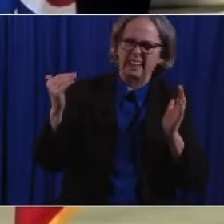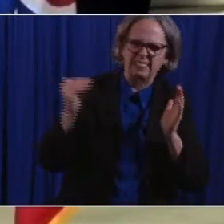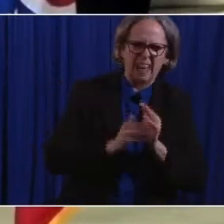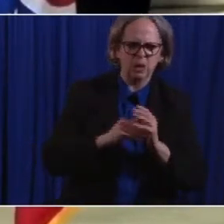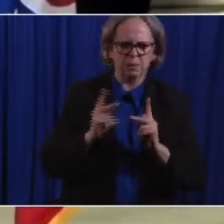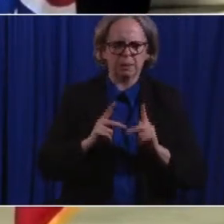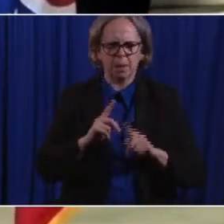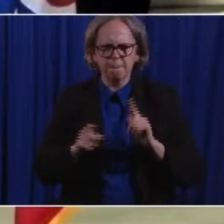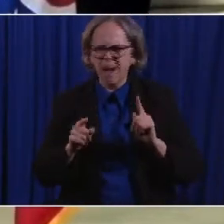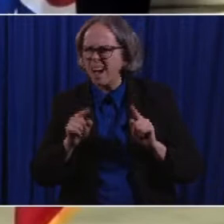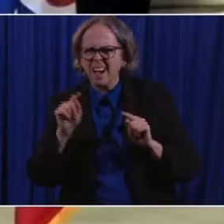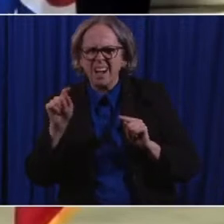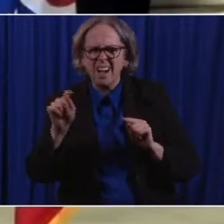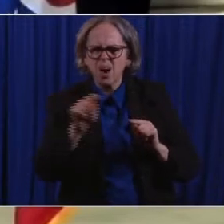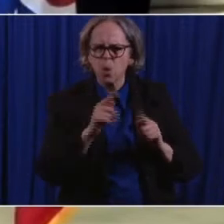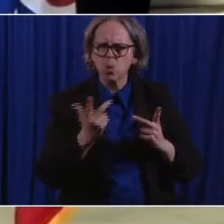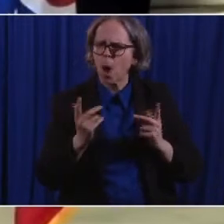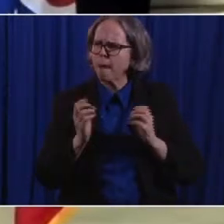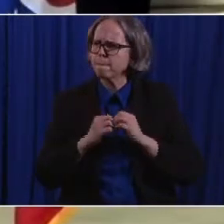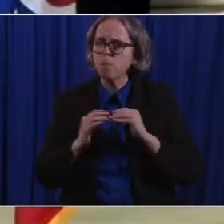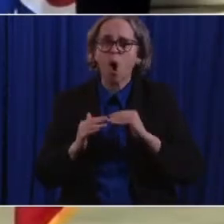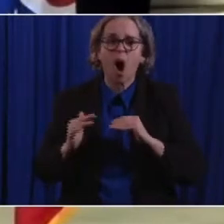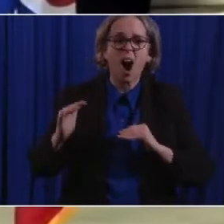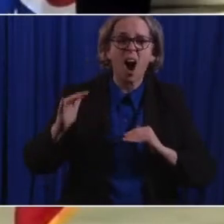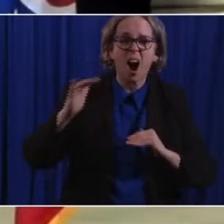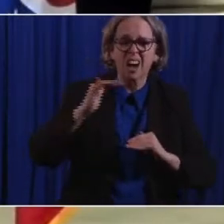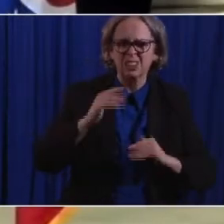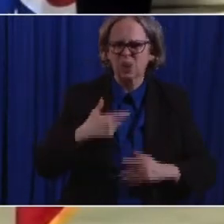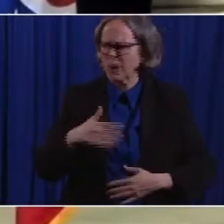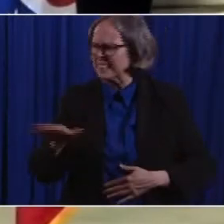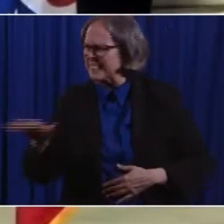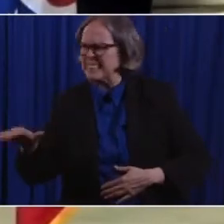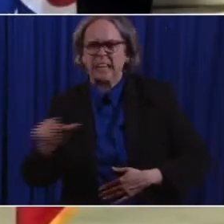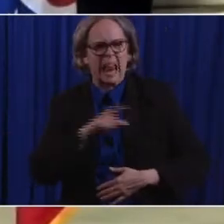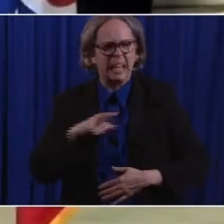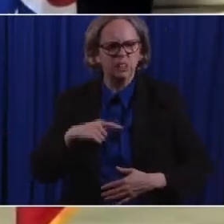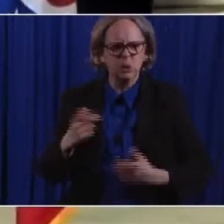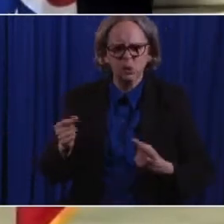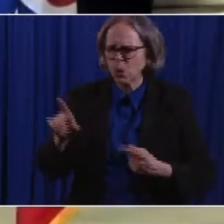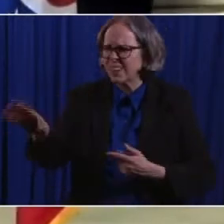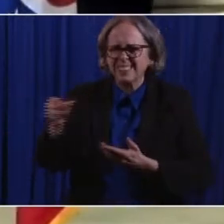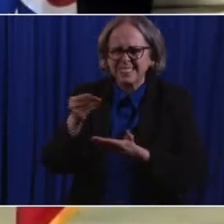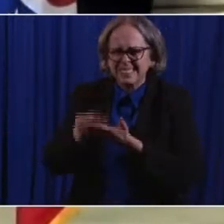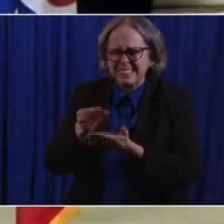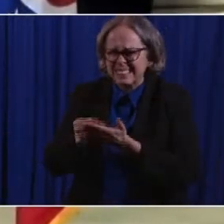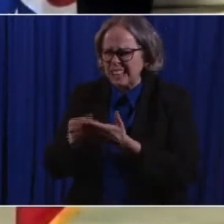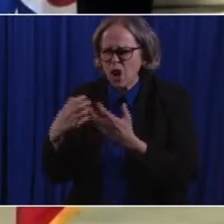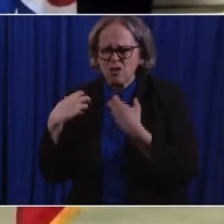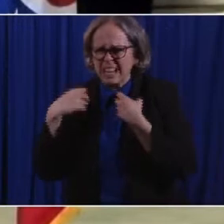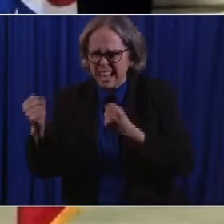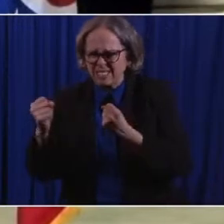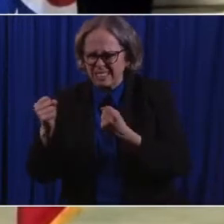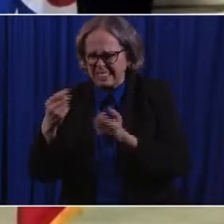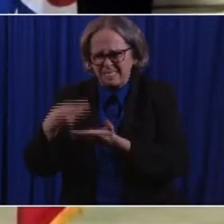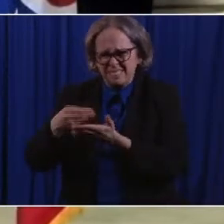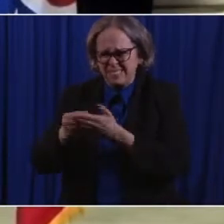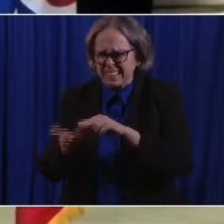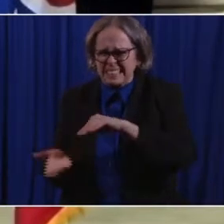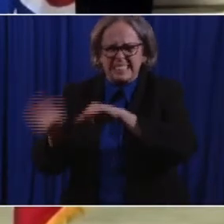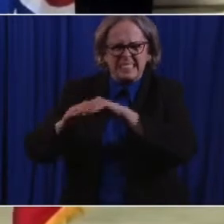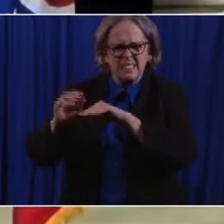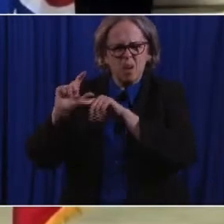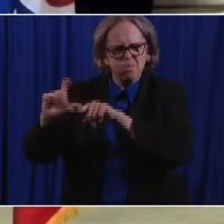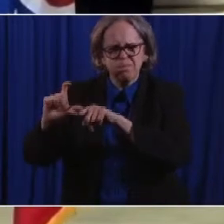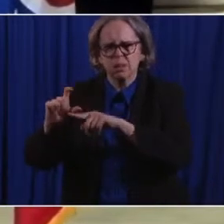more resources in our economic recovery package so that we can help 25,000 people a year upskill and earn